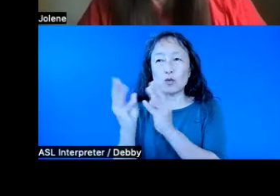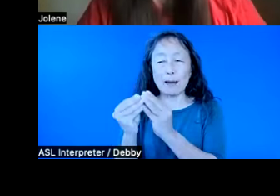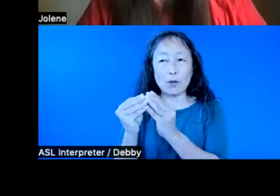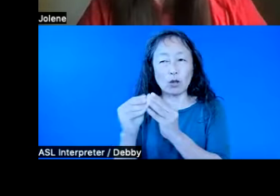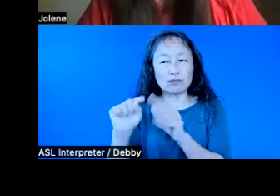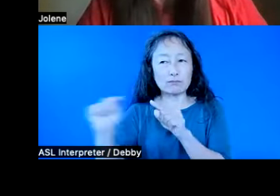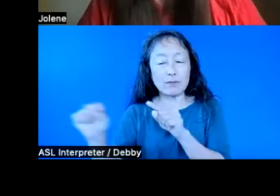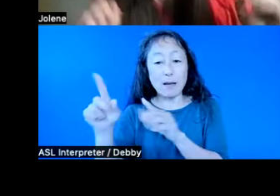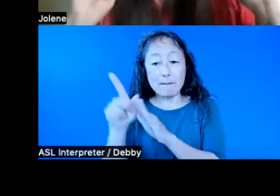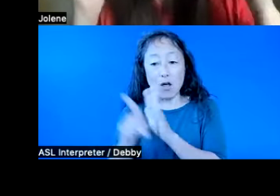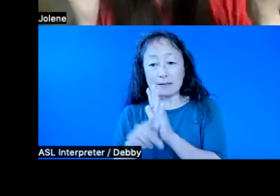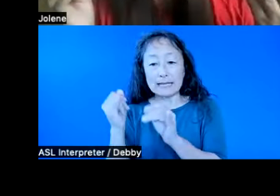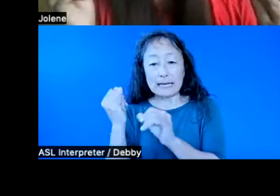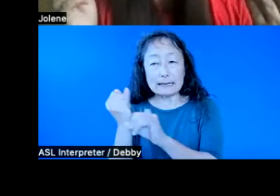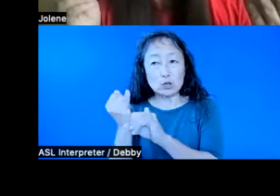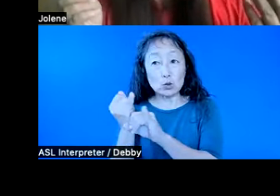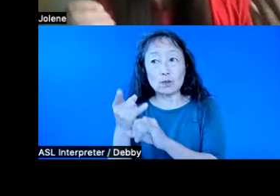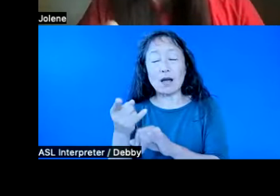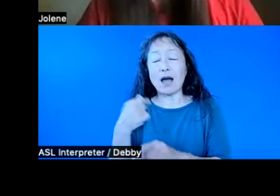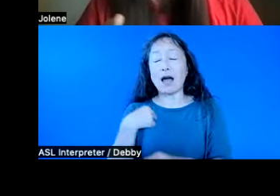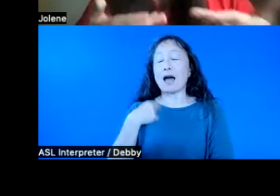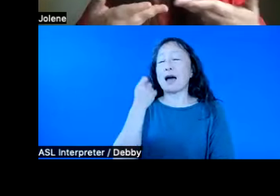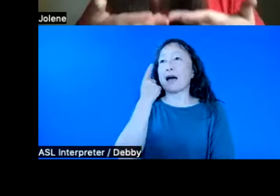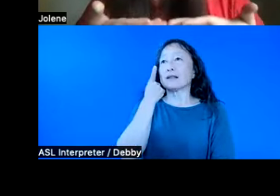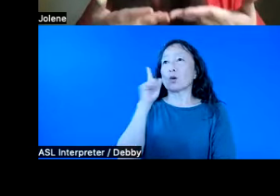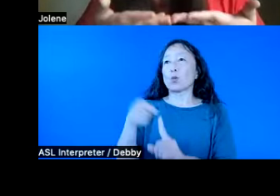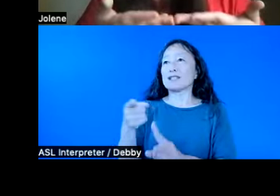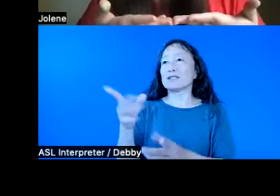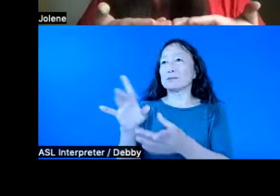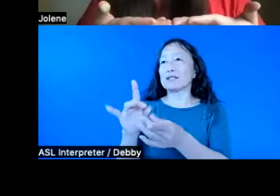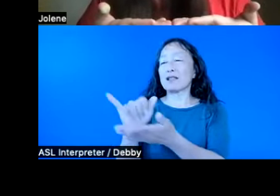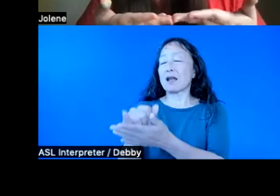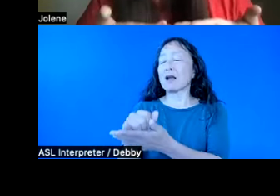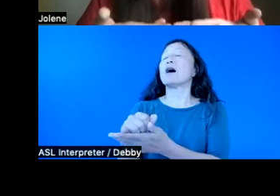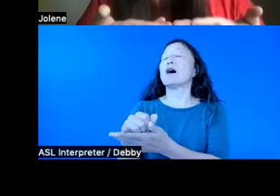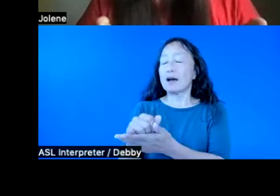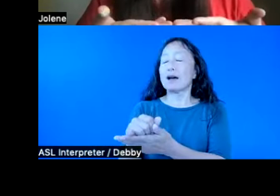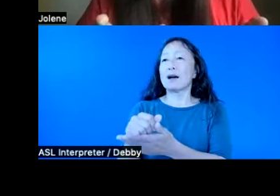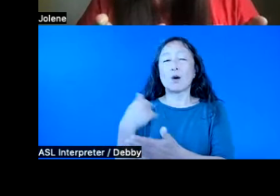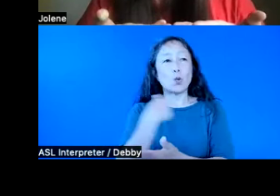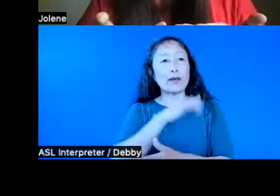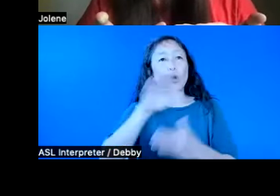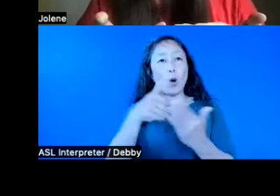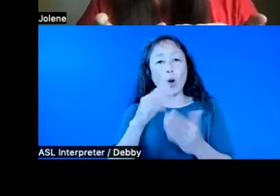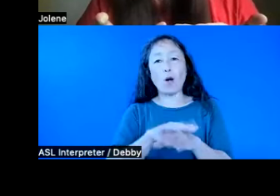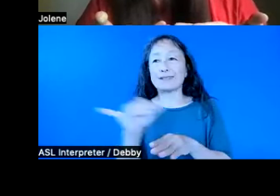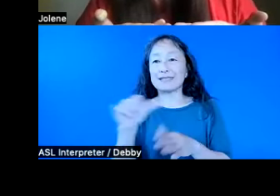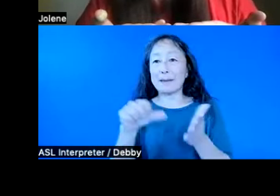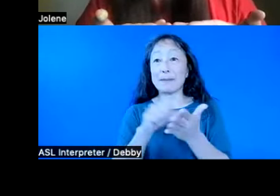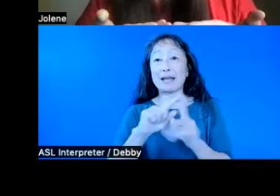hosted. And it was one of those aha moments where I'm like, oh, we're all on the same page. We just have such different